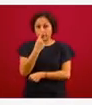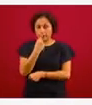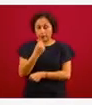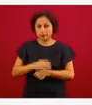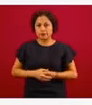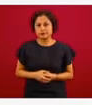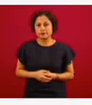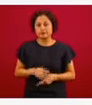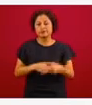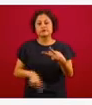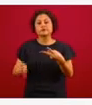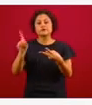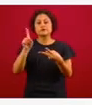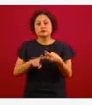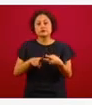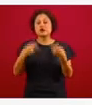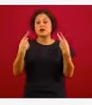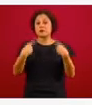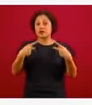red.